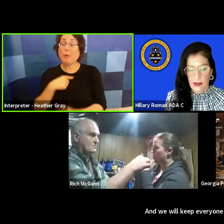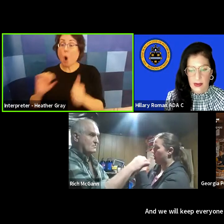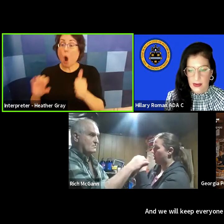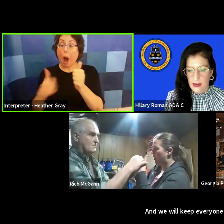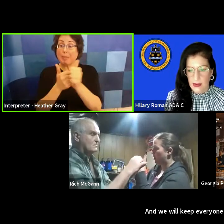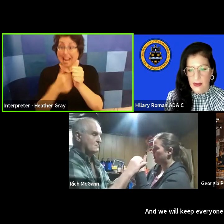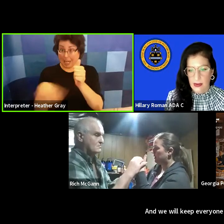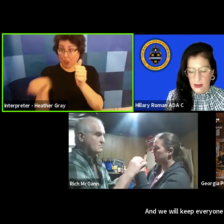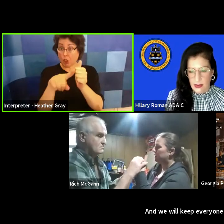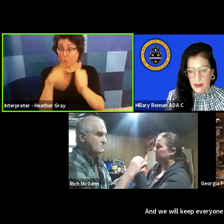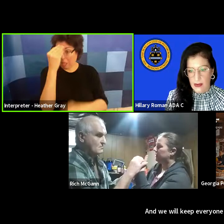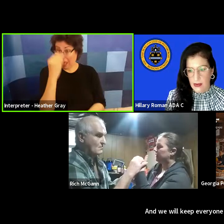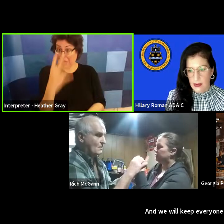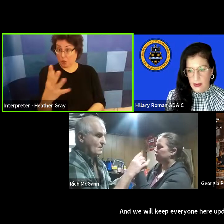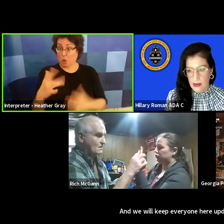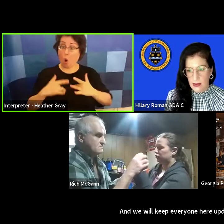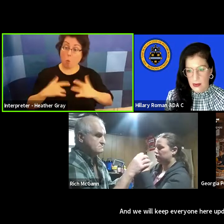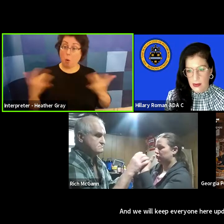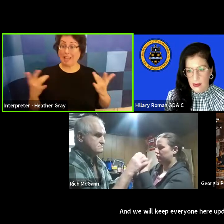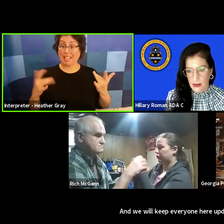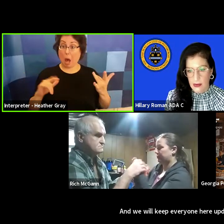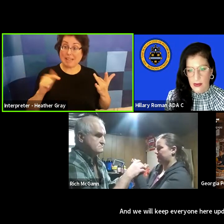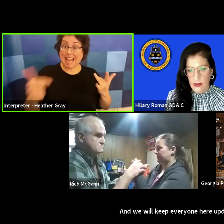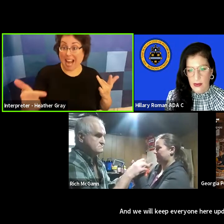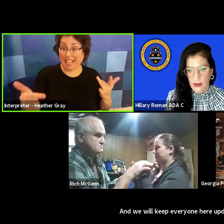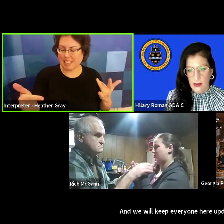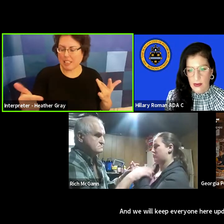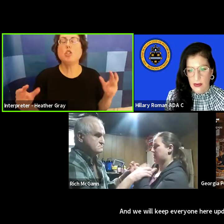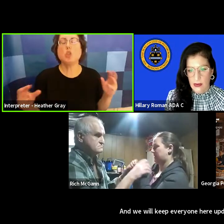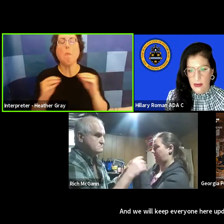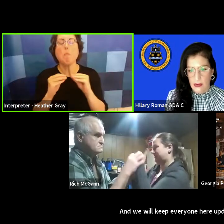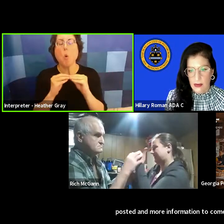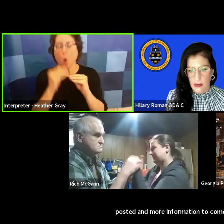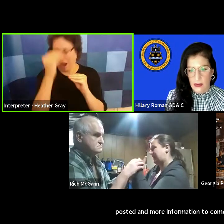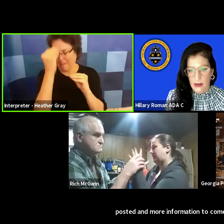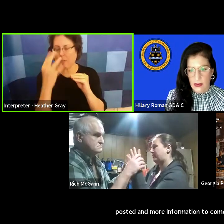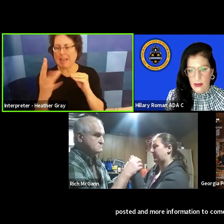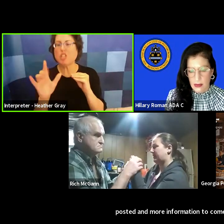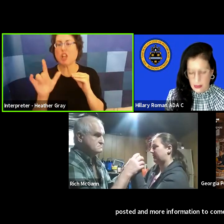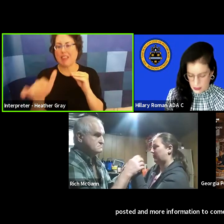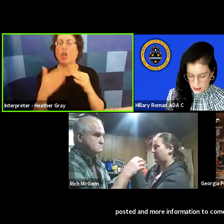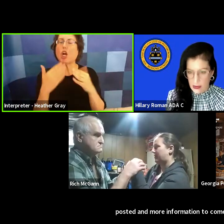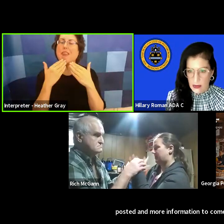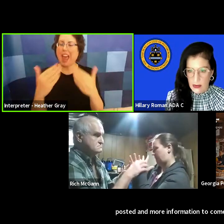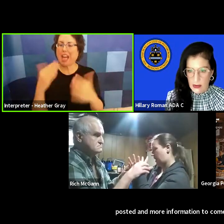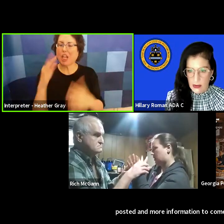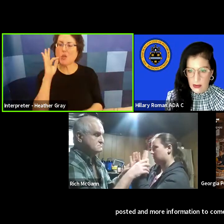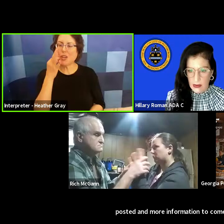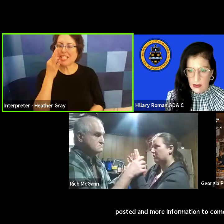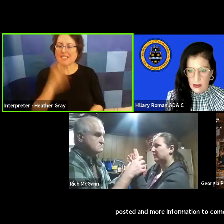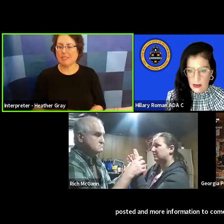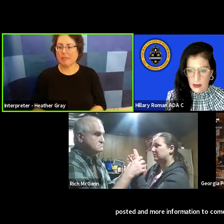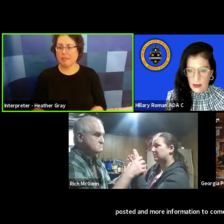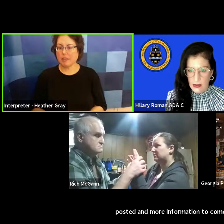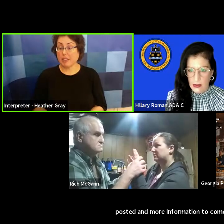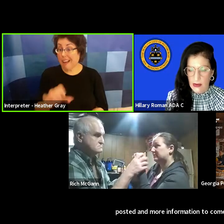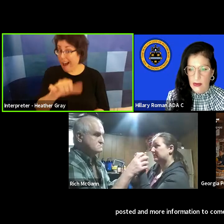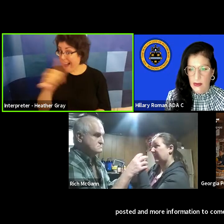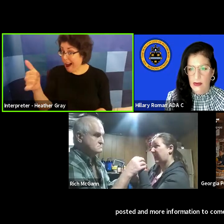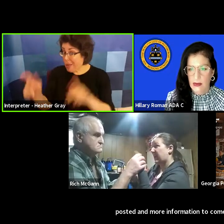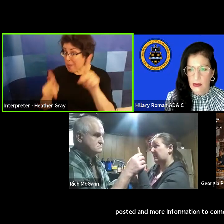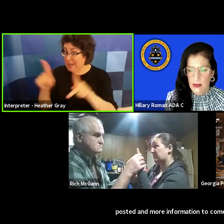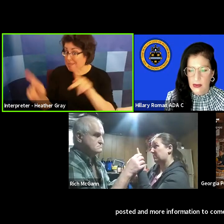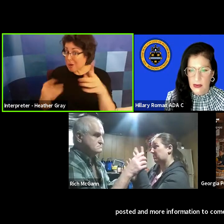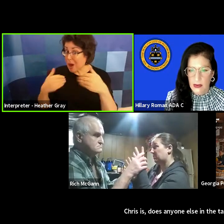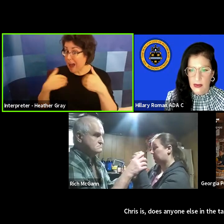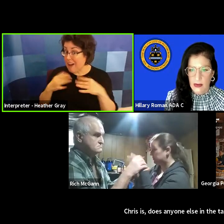you posted. More information to come on that. Thank you, Chris. Does anyone else in the task force want to